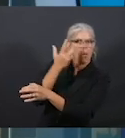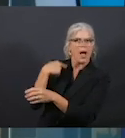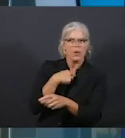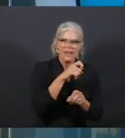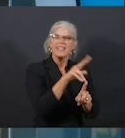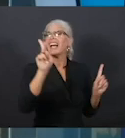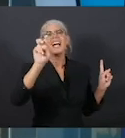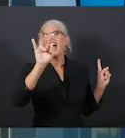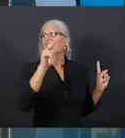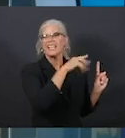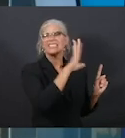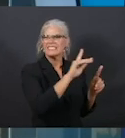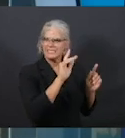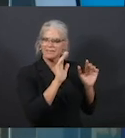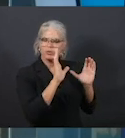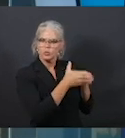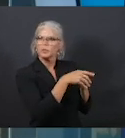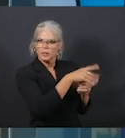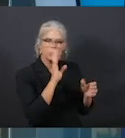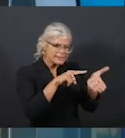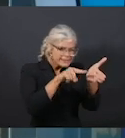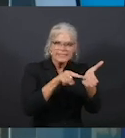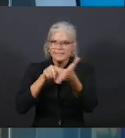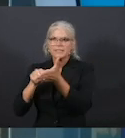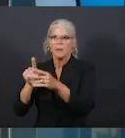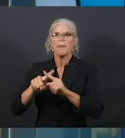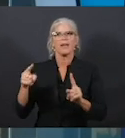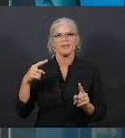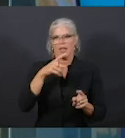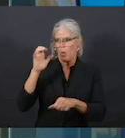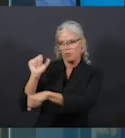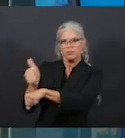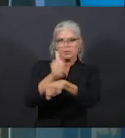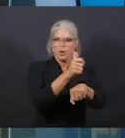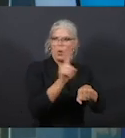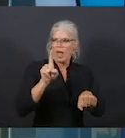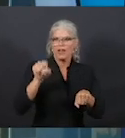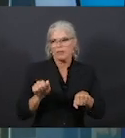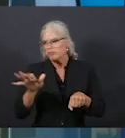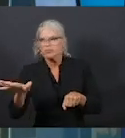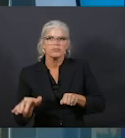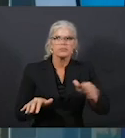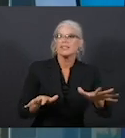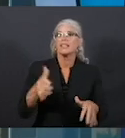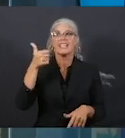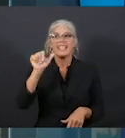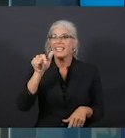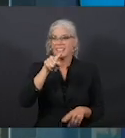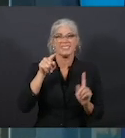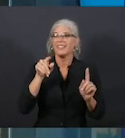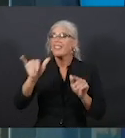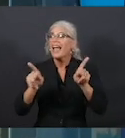is something that we want to look into. And so now we're in a position to be able to deploy those. But certainly any of these local governments, Kevin and his team are